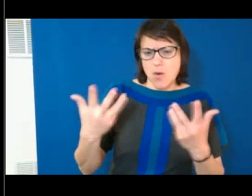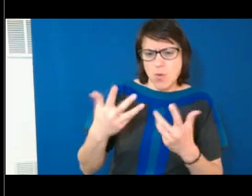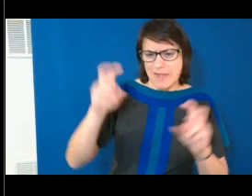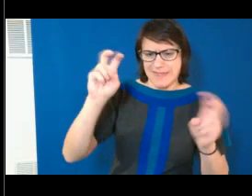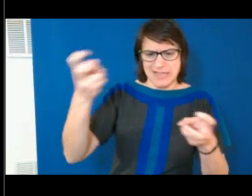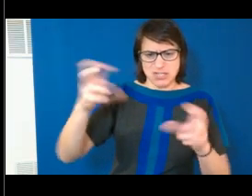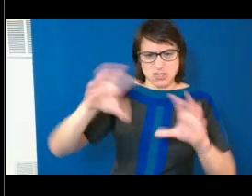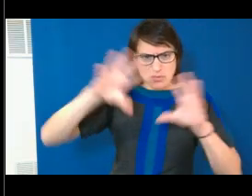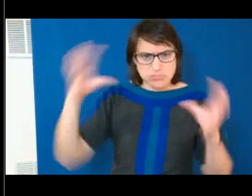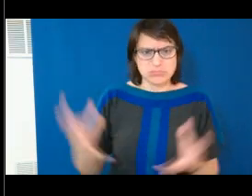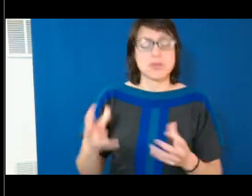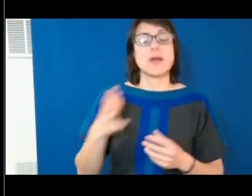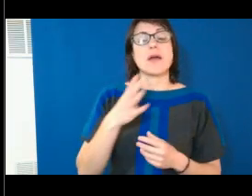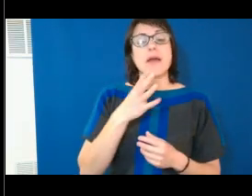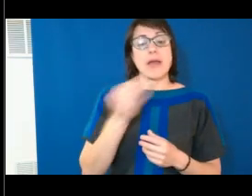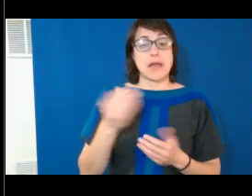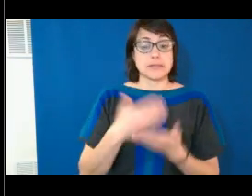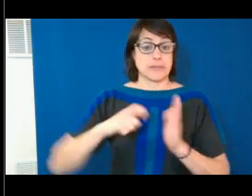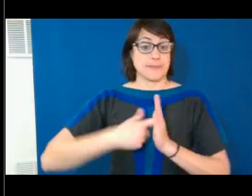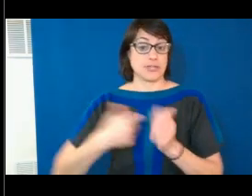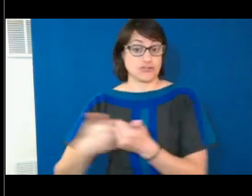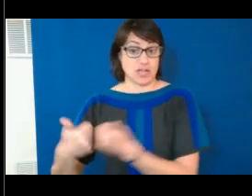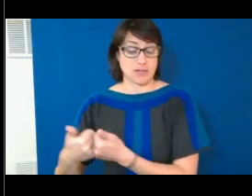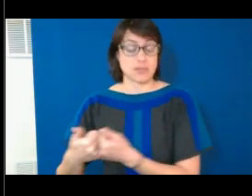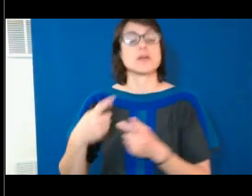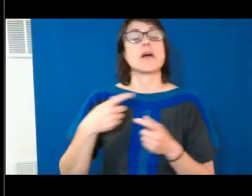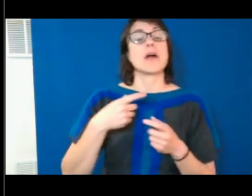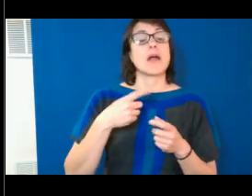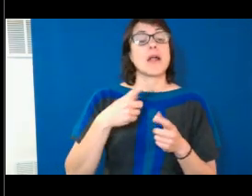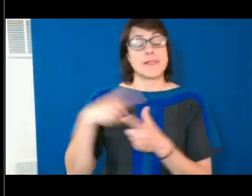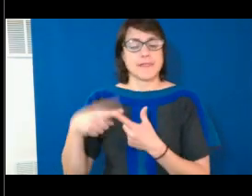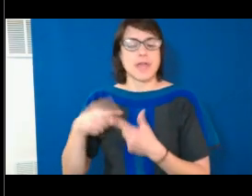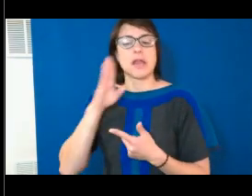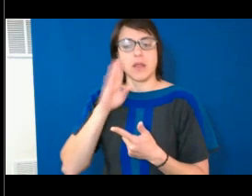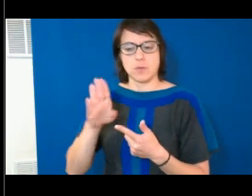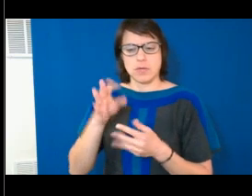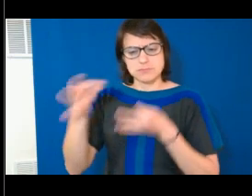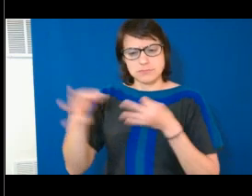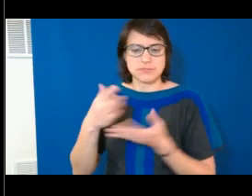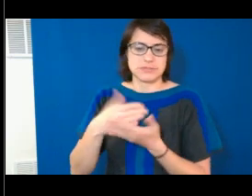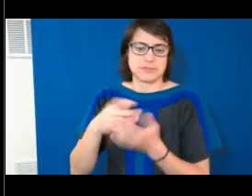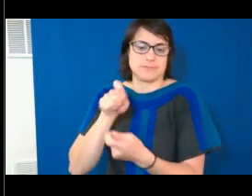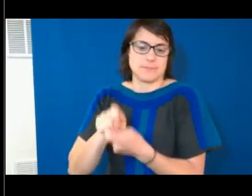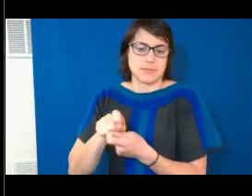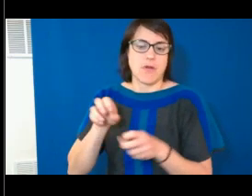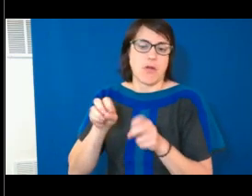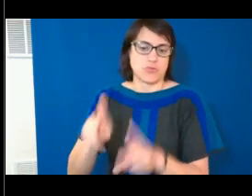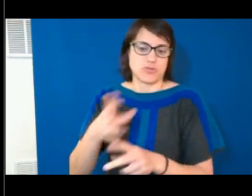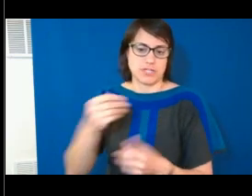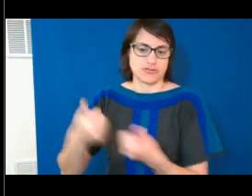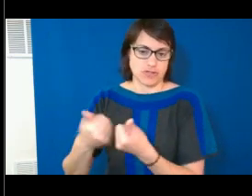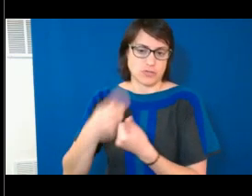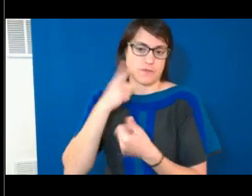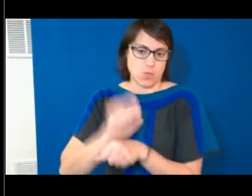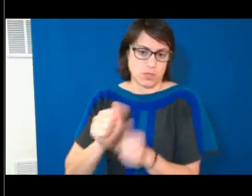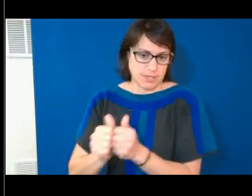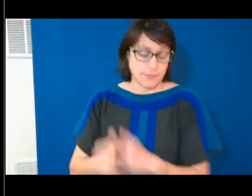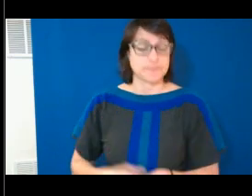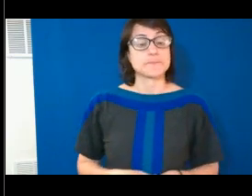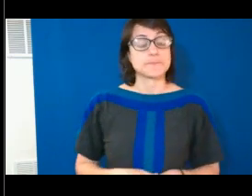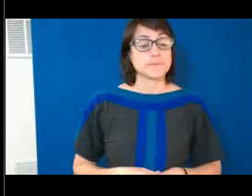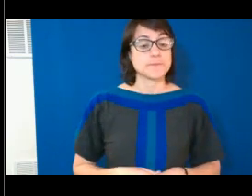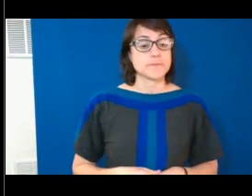some more depth on resources and opportunities to work together. Next slide. So first off, just